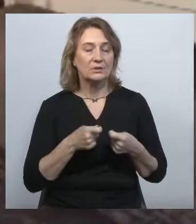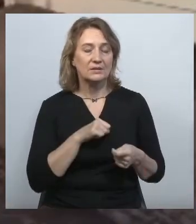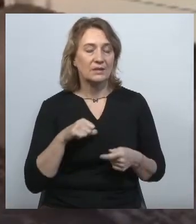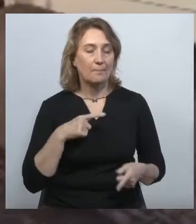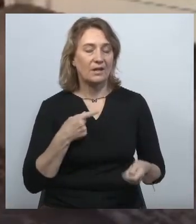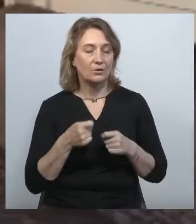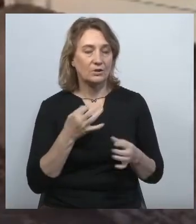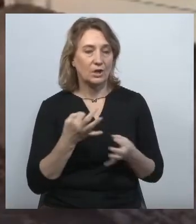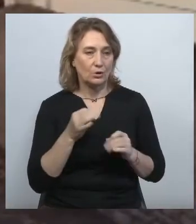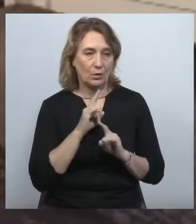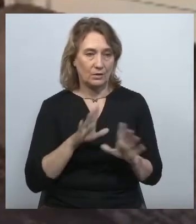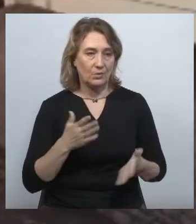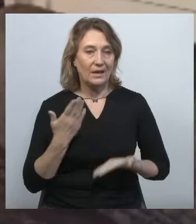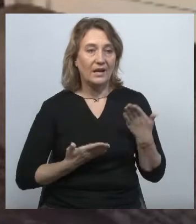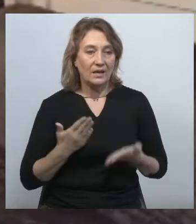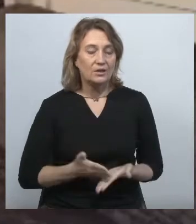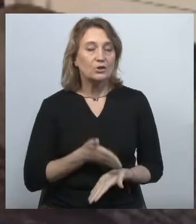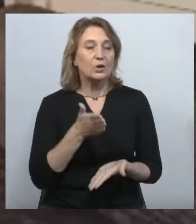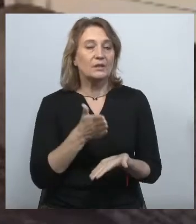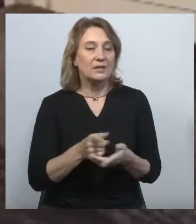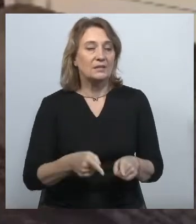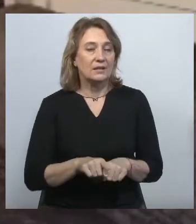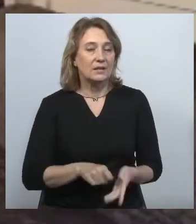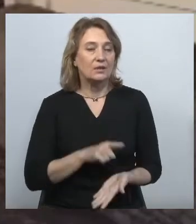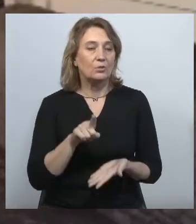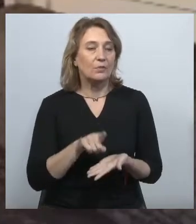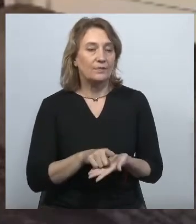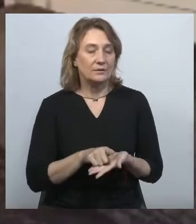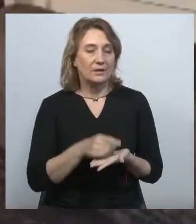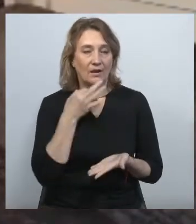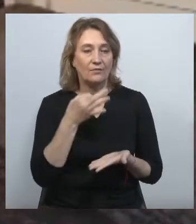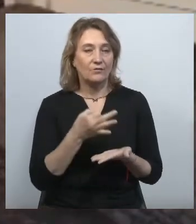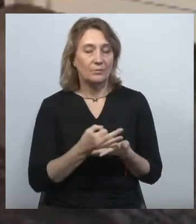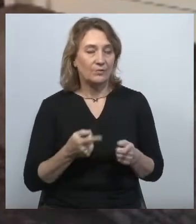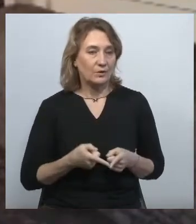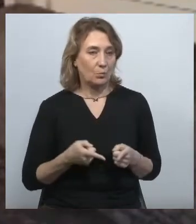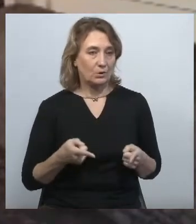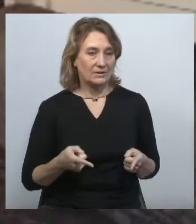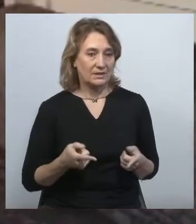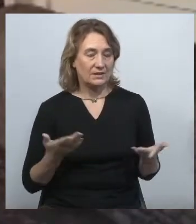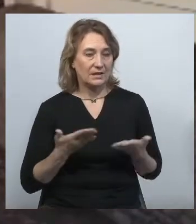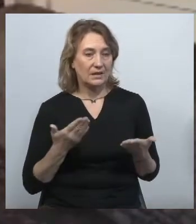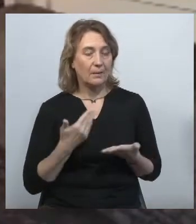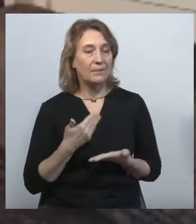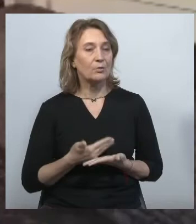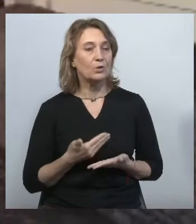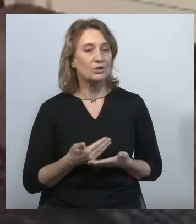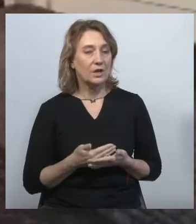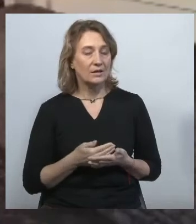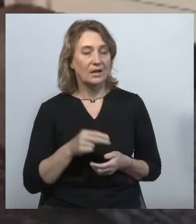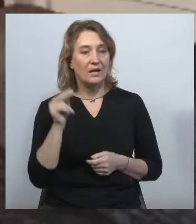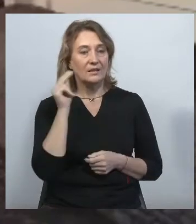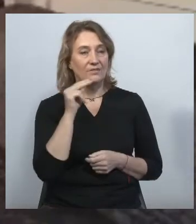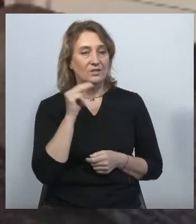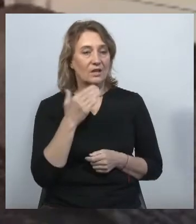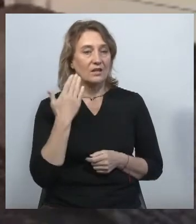then there is a process involved, which is possible, that involves training your own staff to accept the idea that